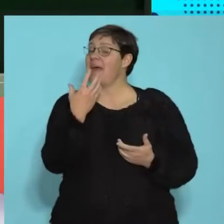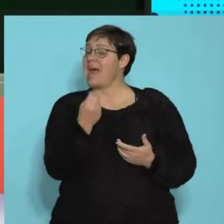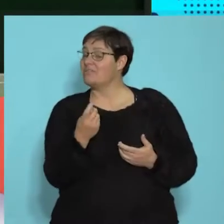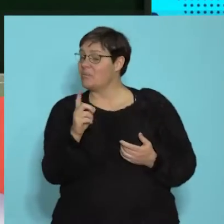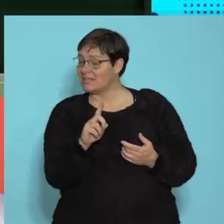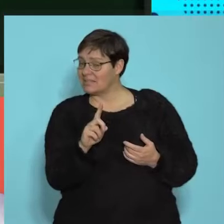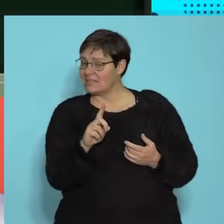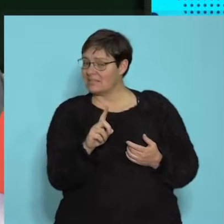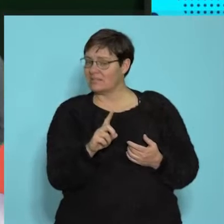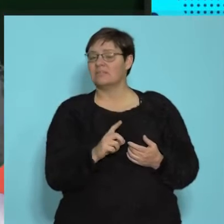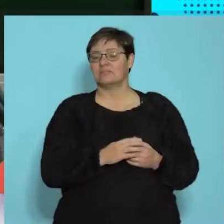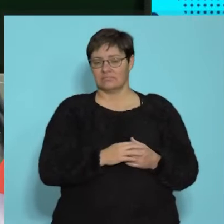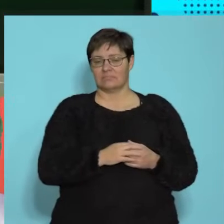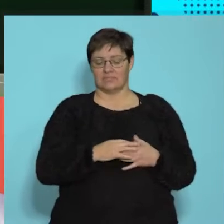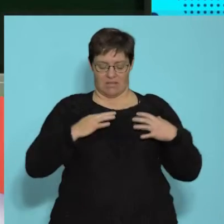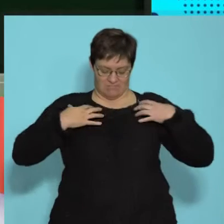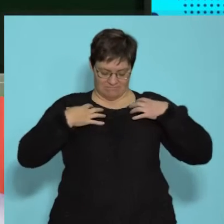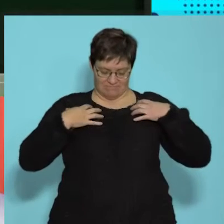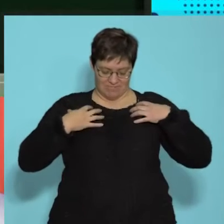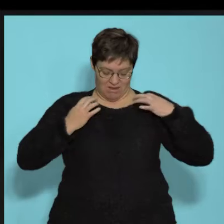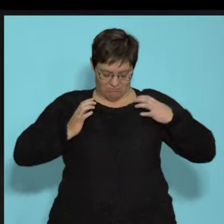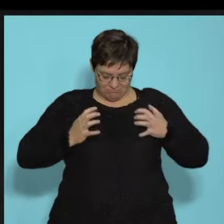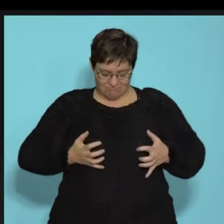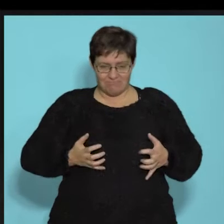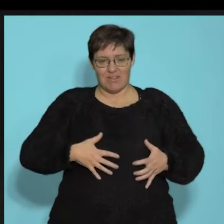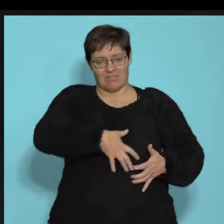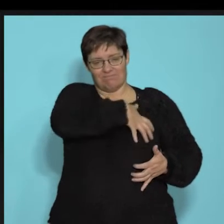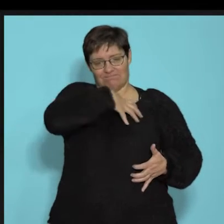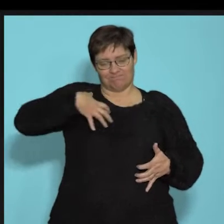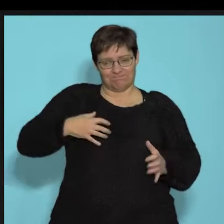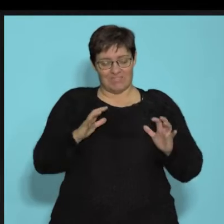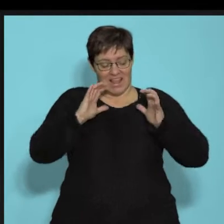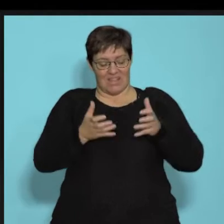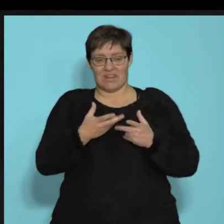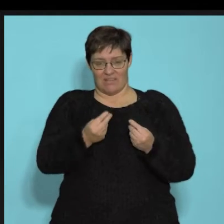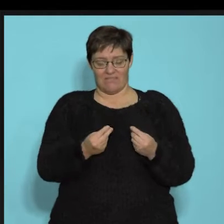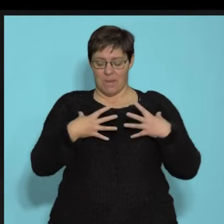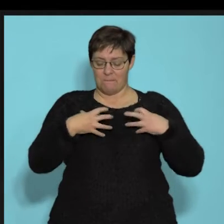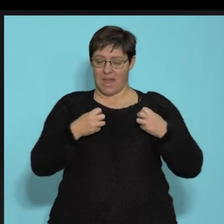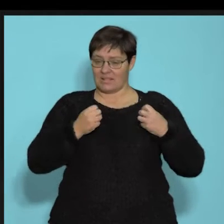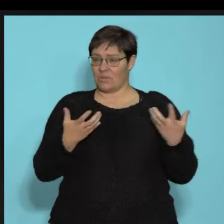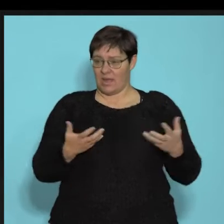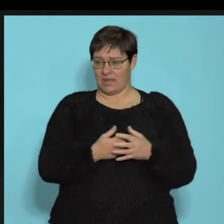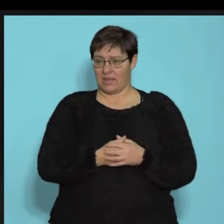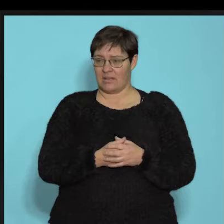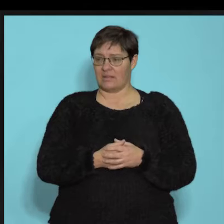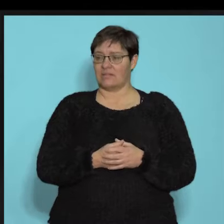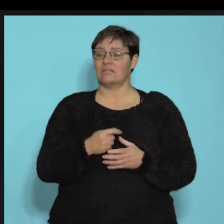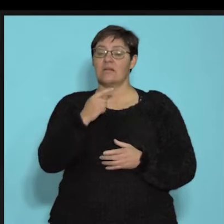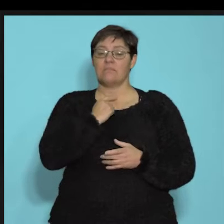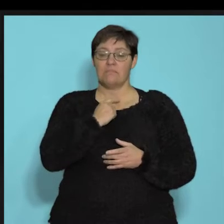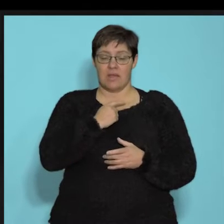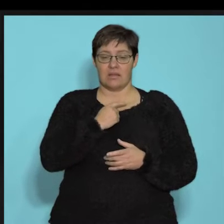what they do have, they have a thoracic cavity. Now, if we have a look over here, where do we get muscles? I've got